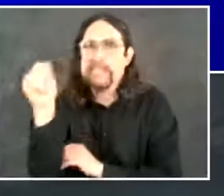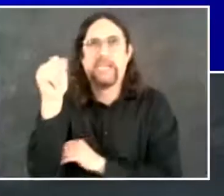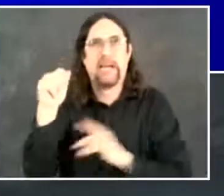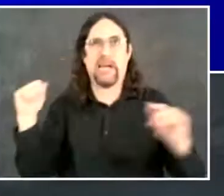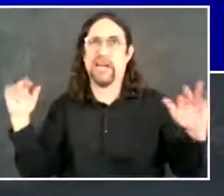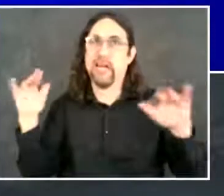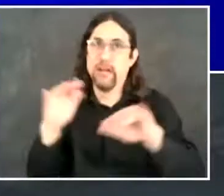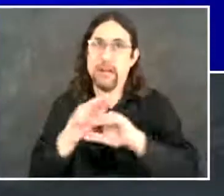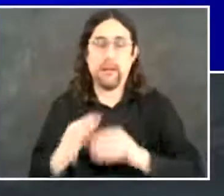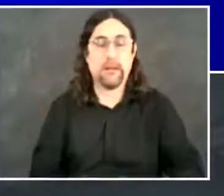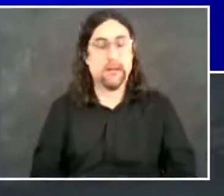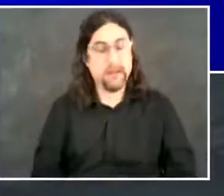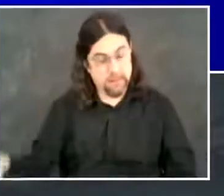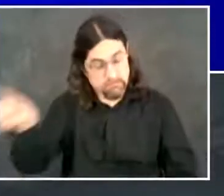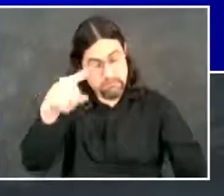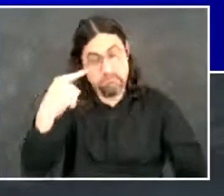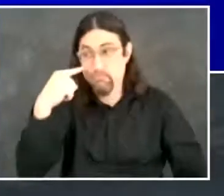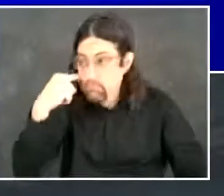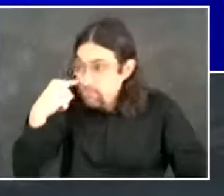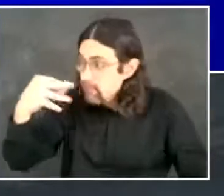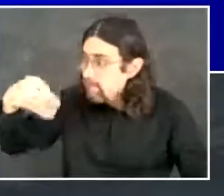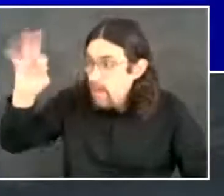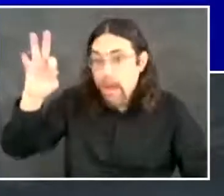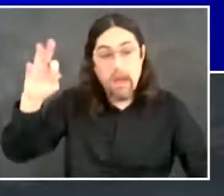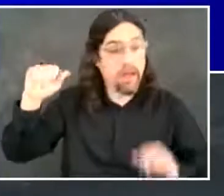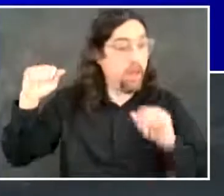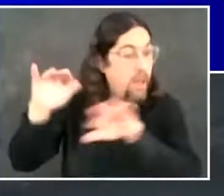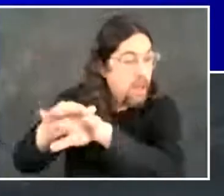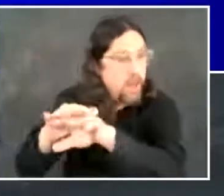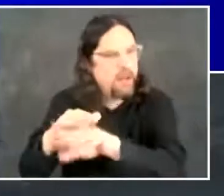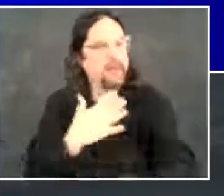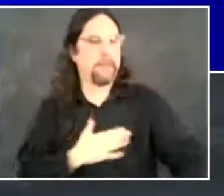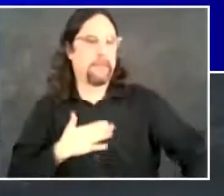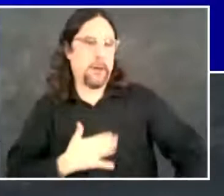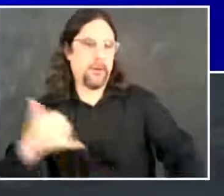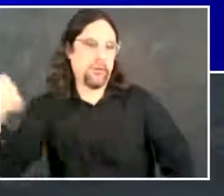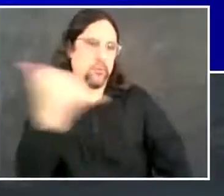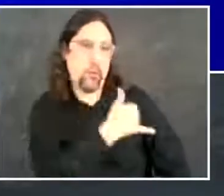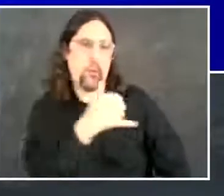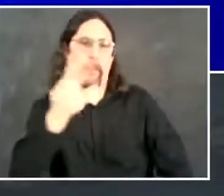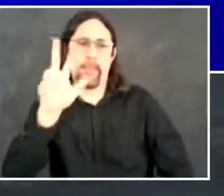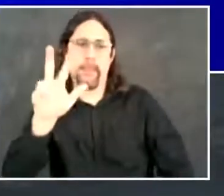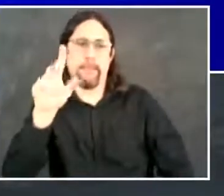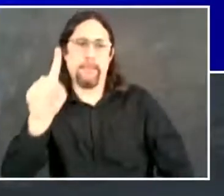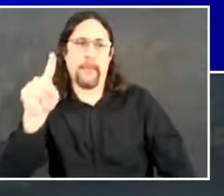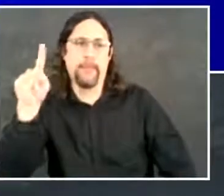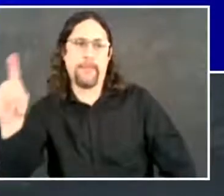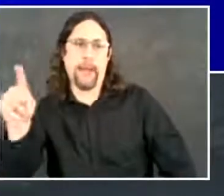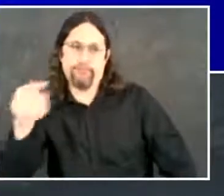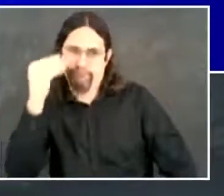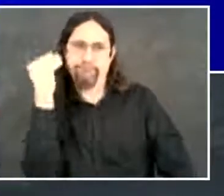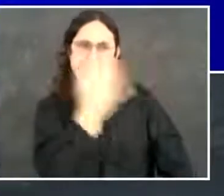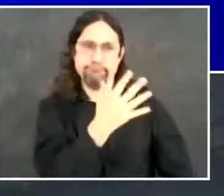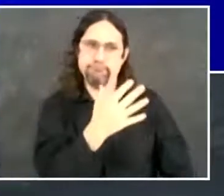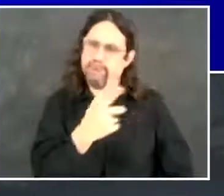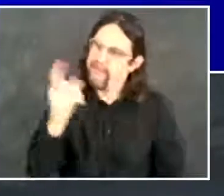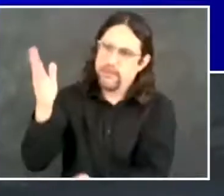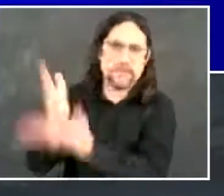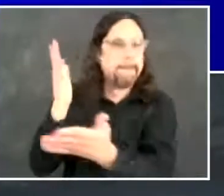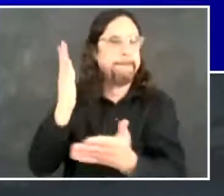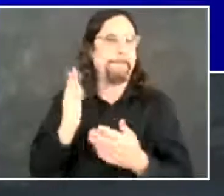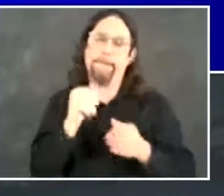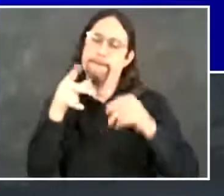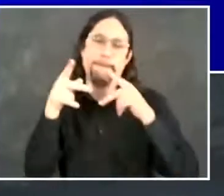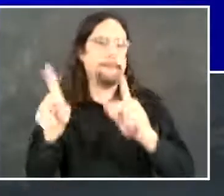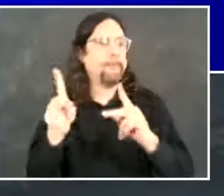So the handoff that I want to get to is we keep driving down these numbers just as the test and trace is building up and we hit